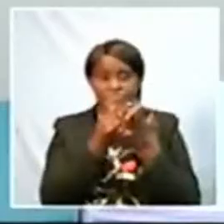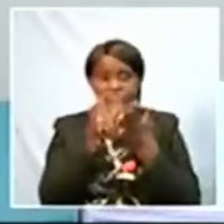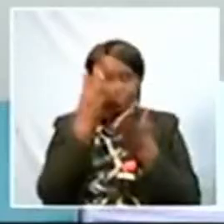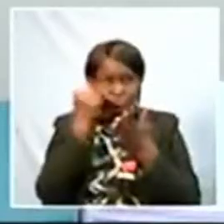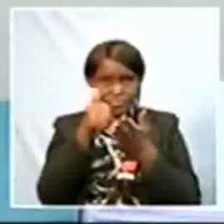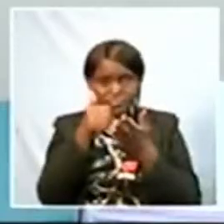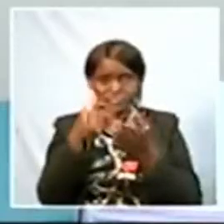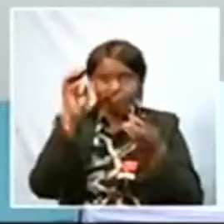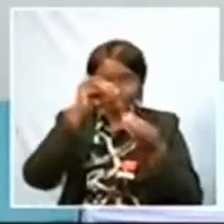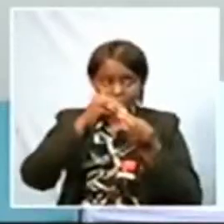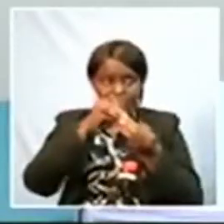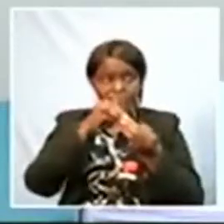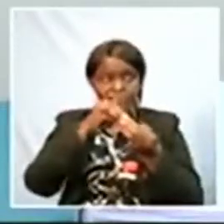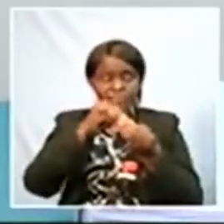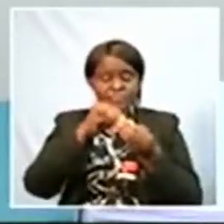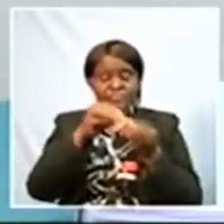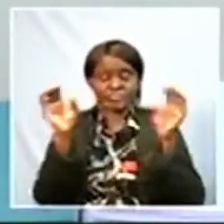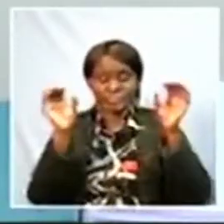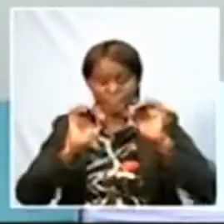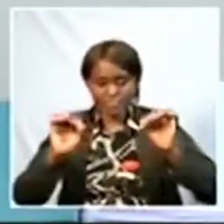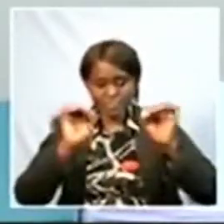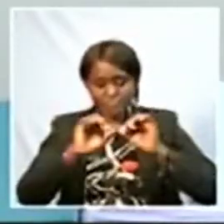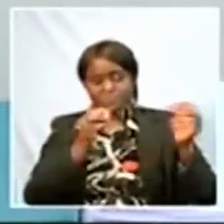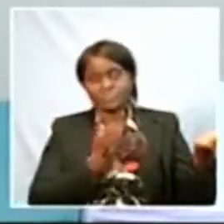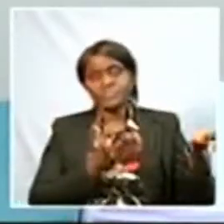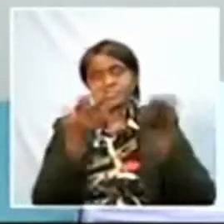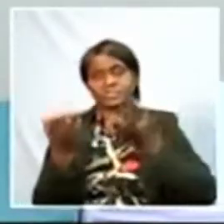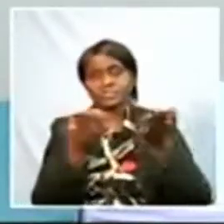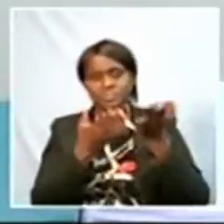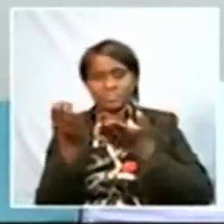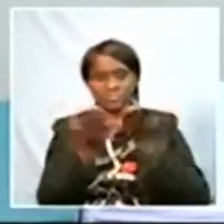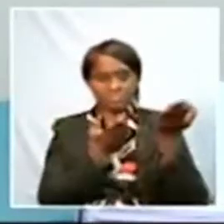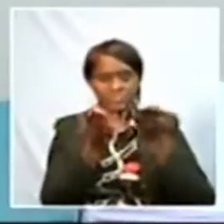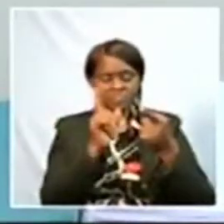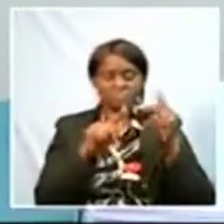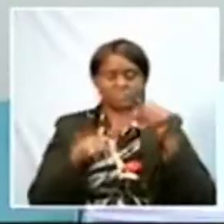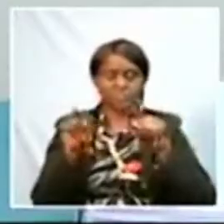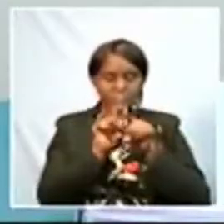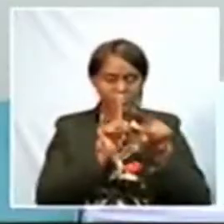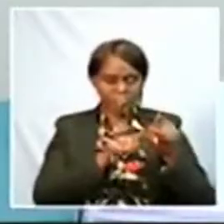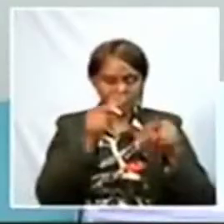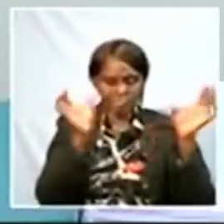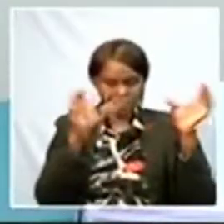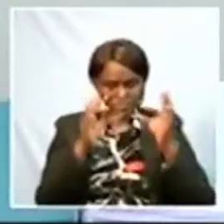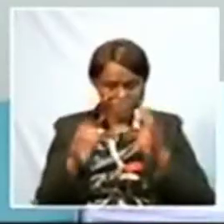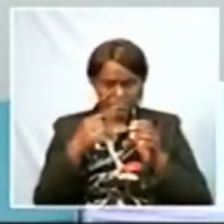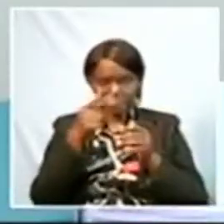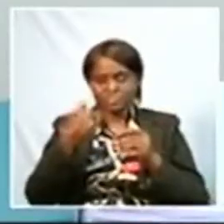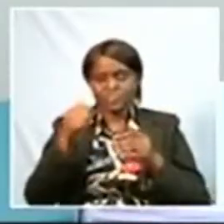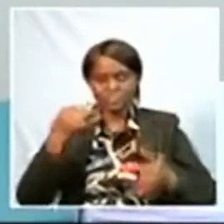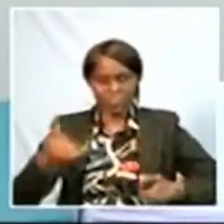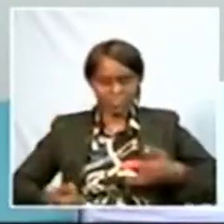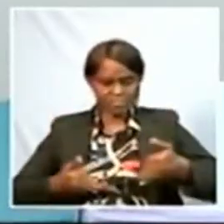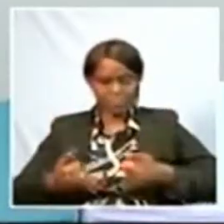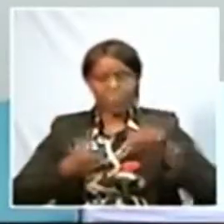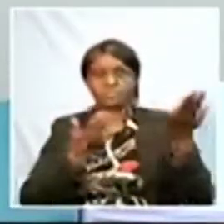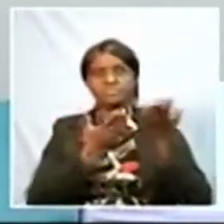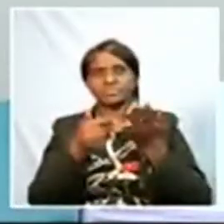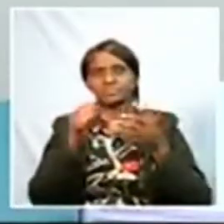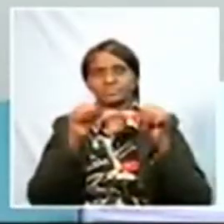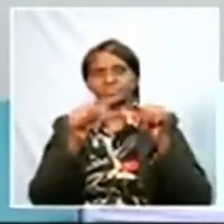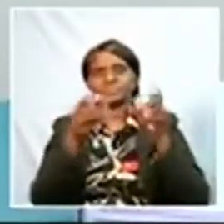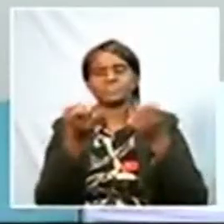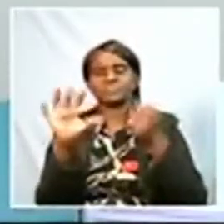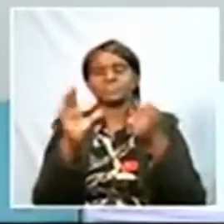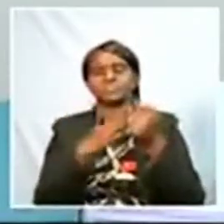Unless you are adding to non-delivery of the service to the people, the communities that are supposed to enjoy the services, you still want